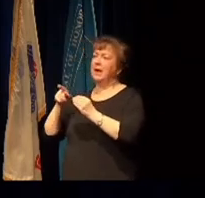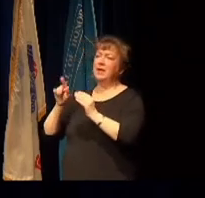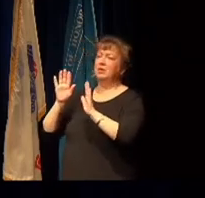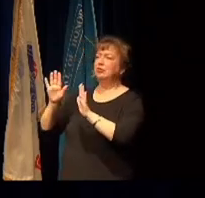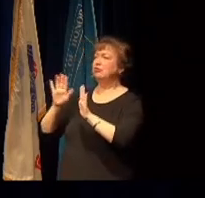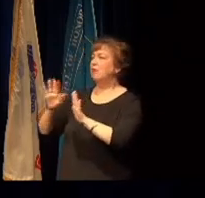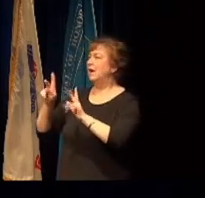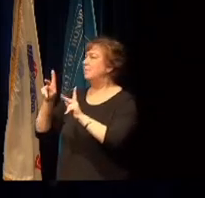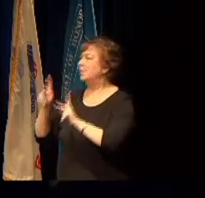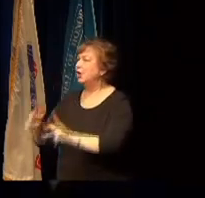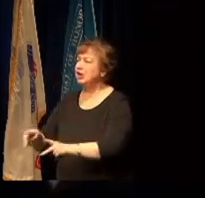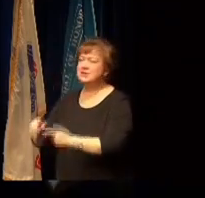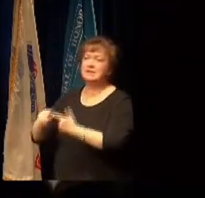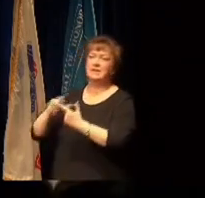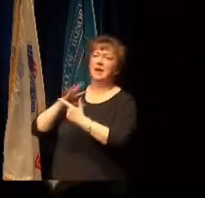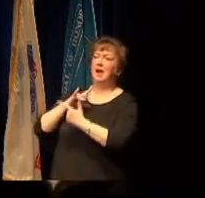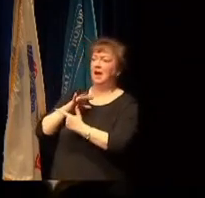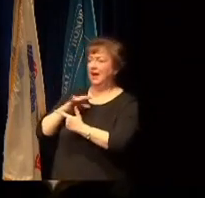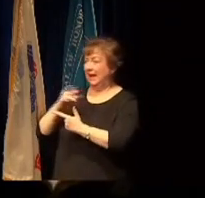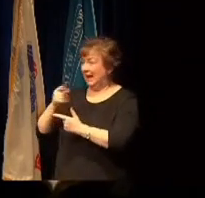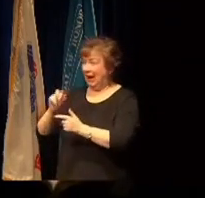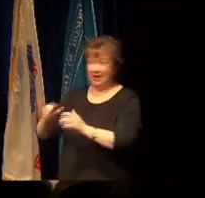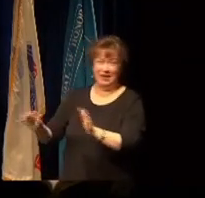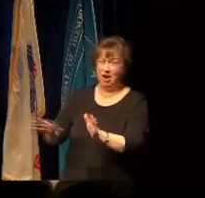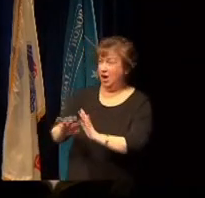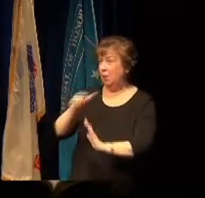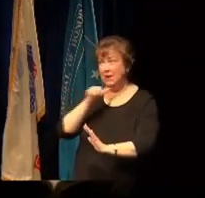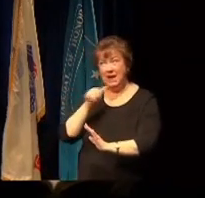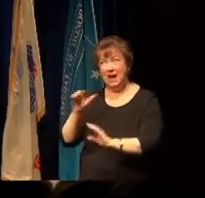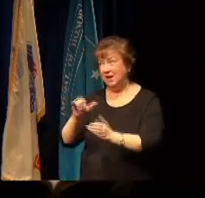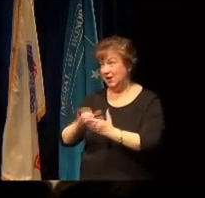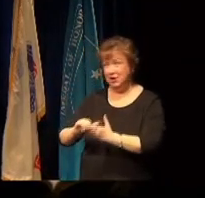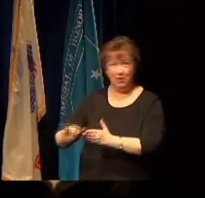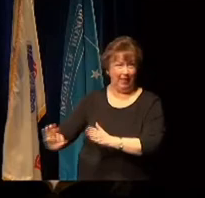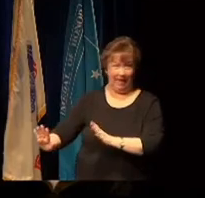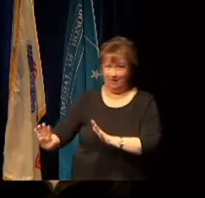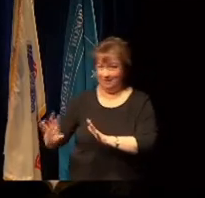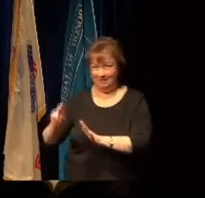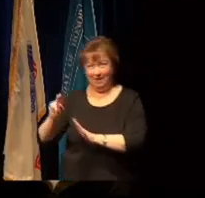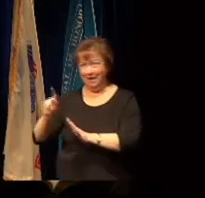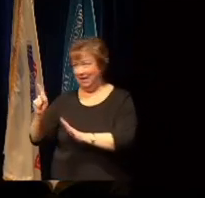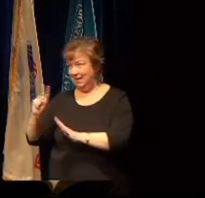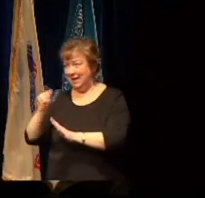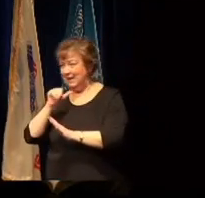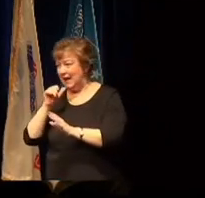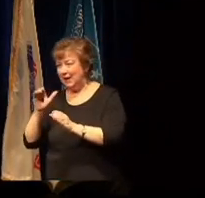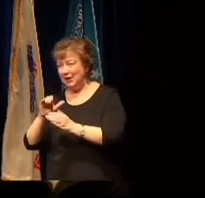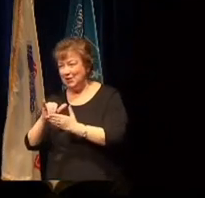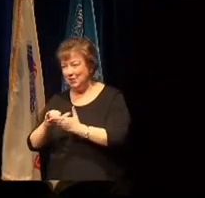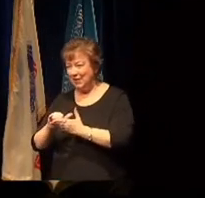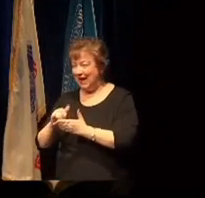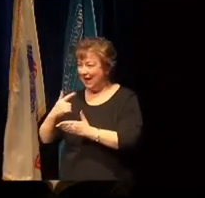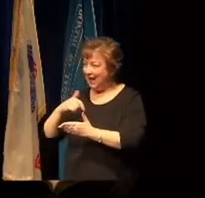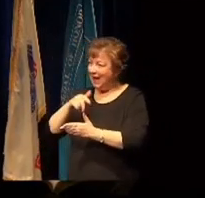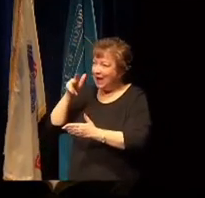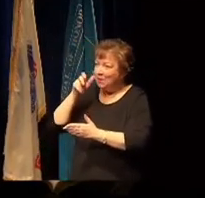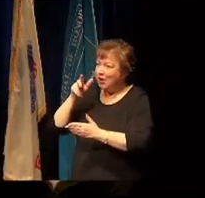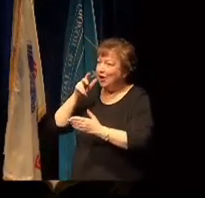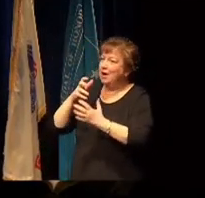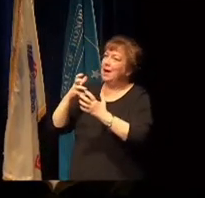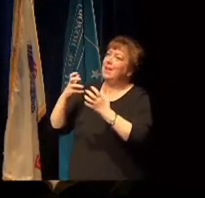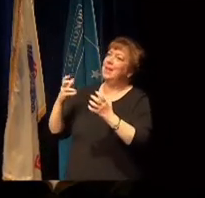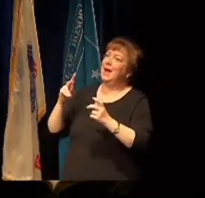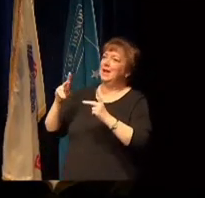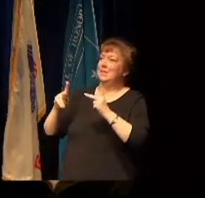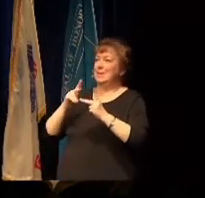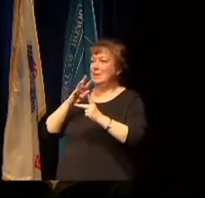be, he would say, nah, we're not going to do that at my funeral. And we've heard a lot of that today, and rightly